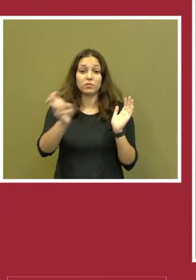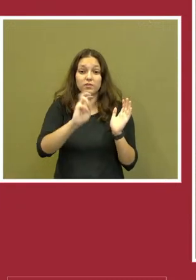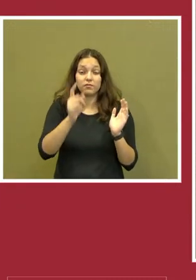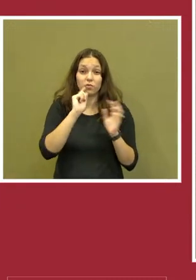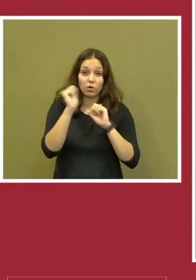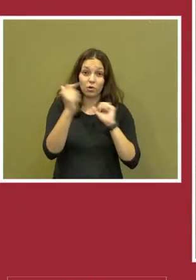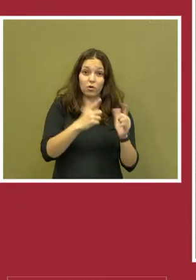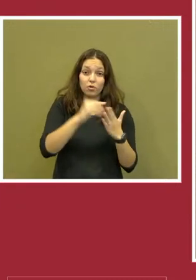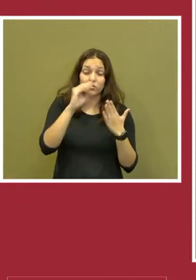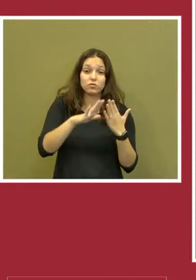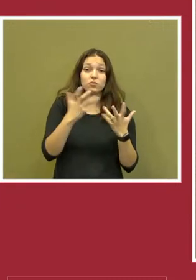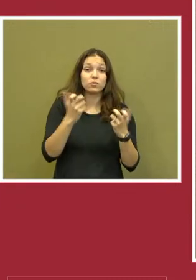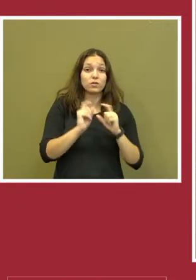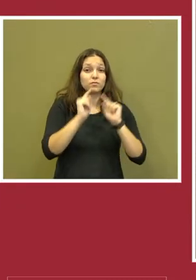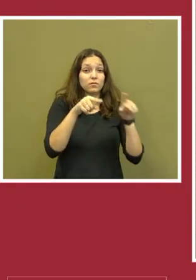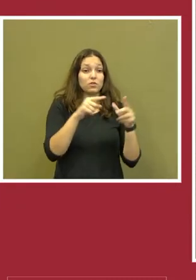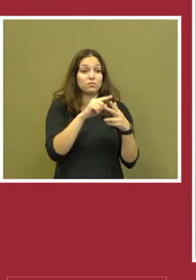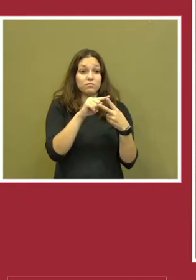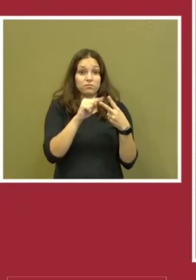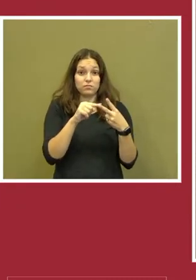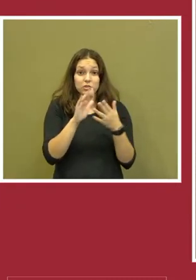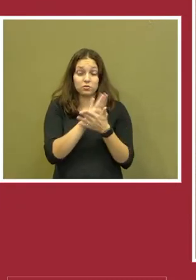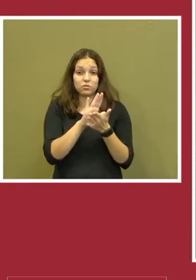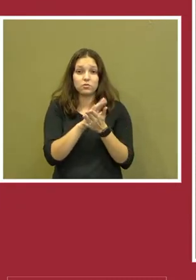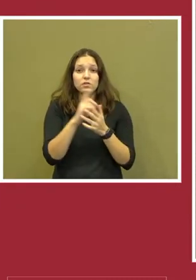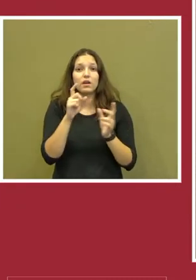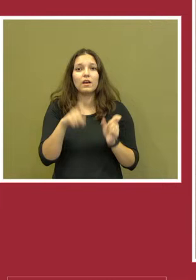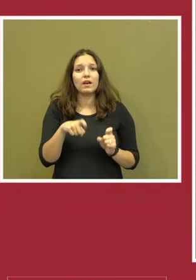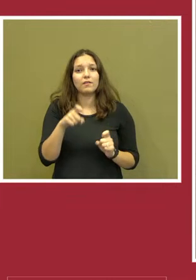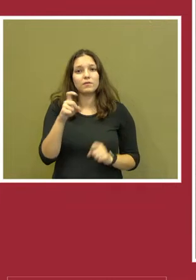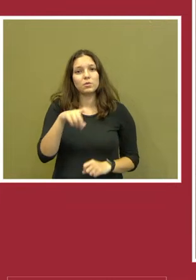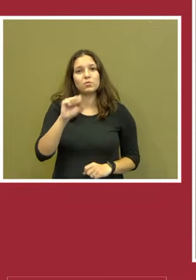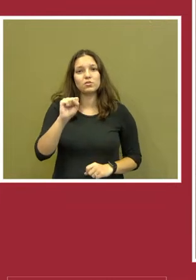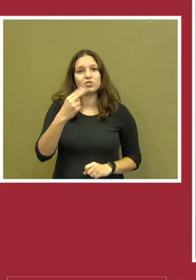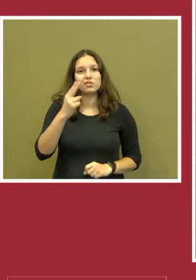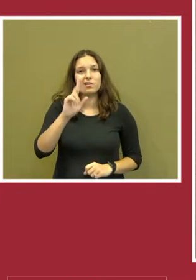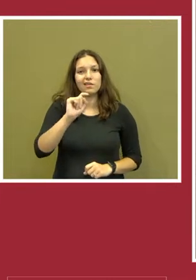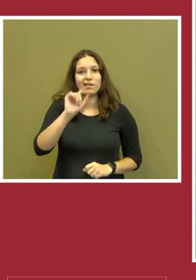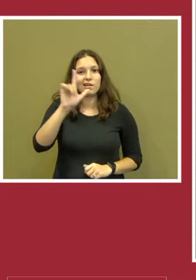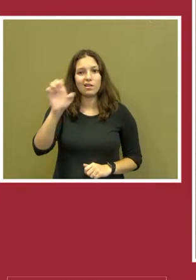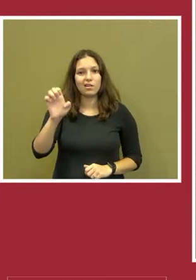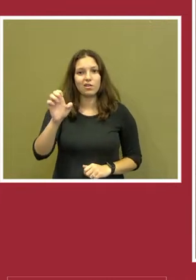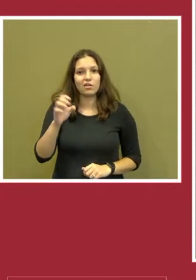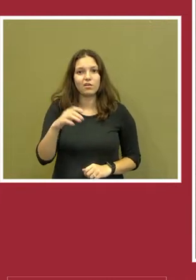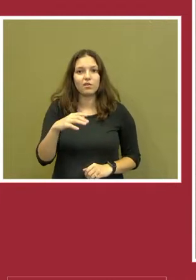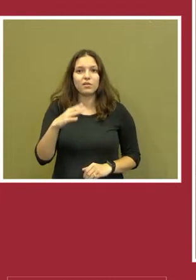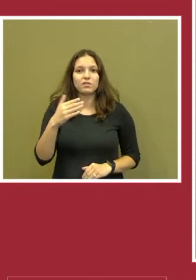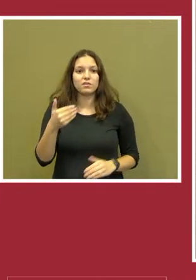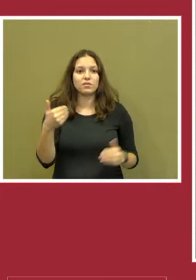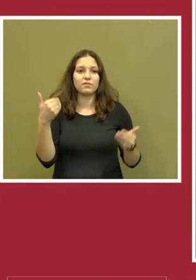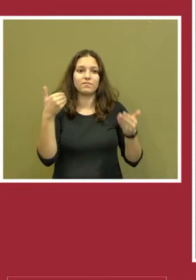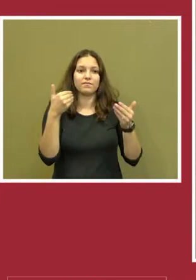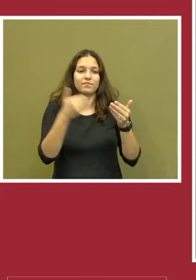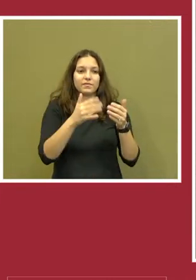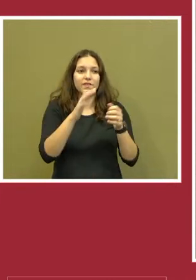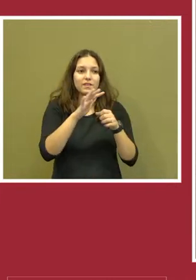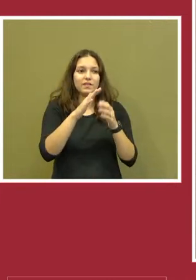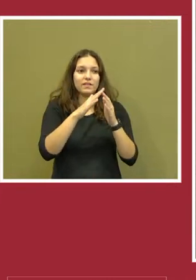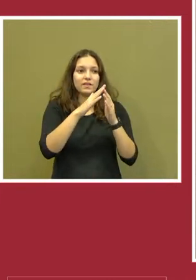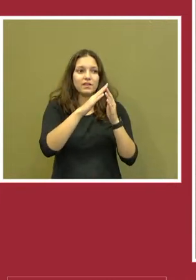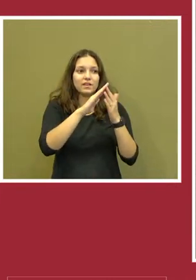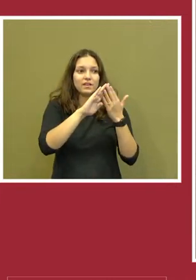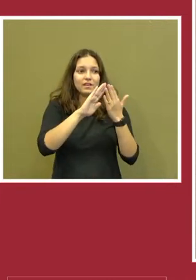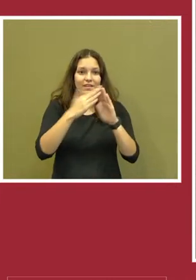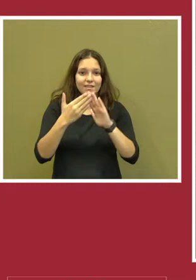who want to attend those schools, they have to have shuttles. So they go to their neighborhood high schools and then catch a bus.